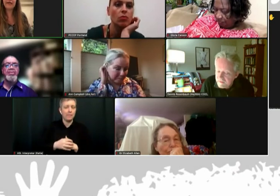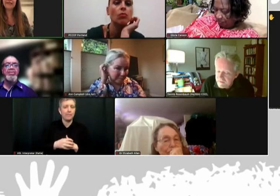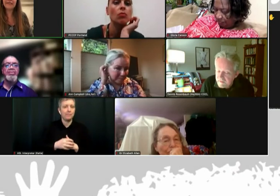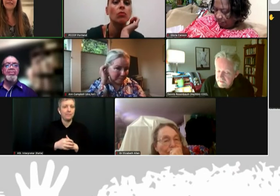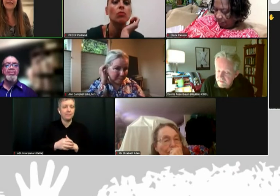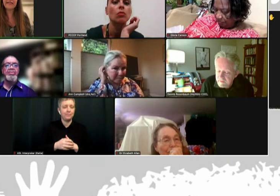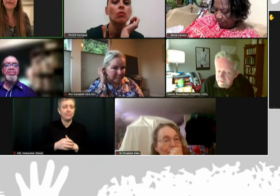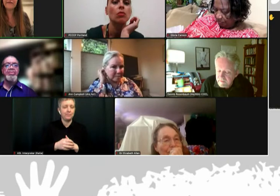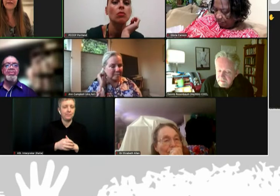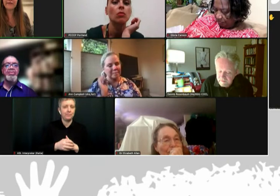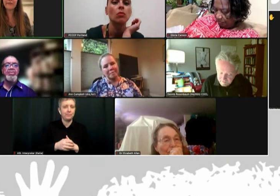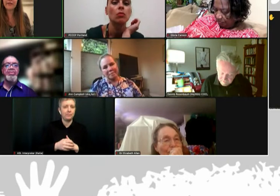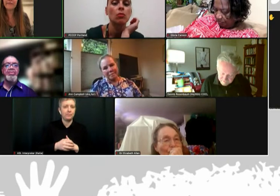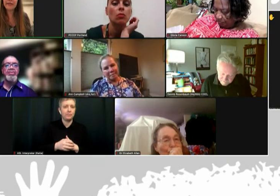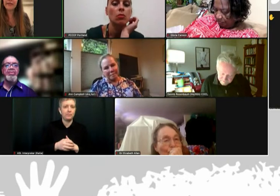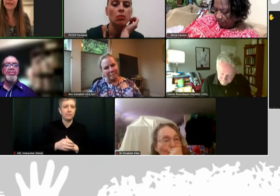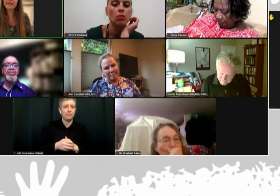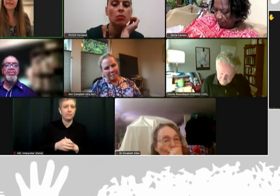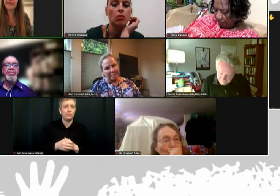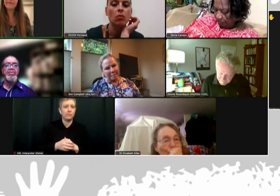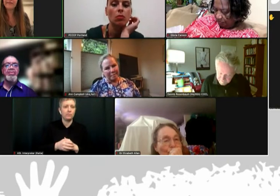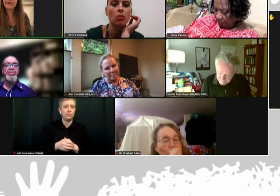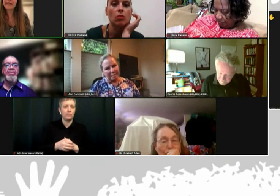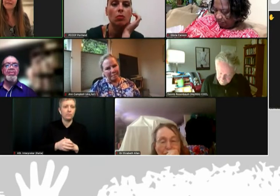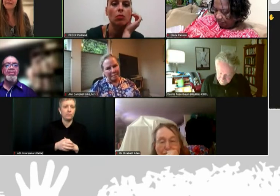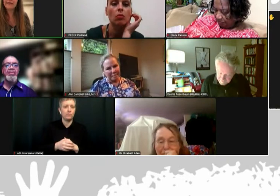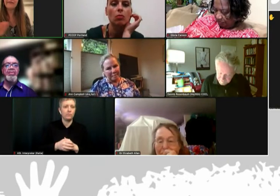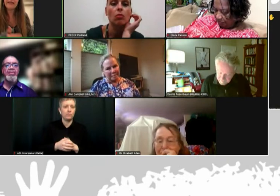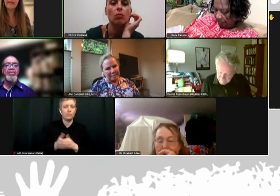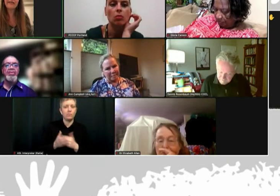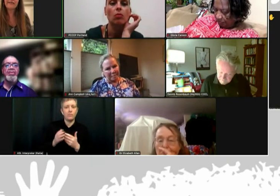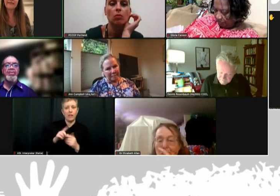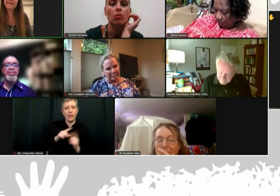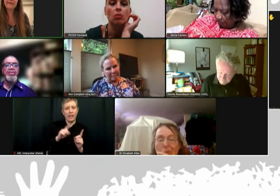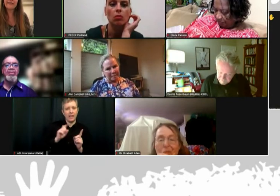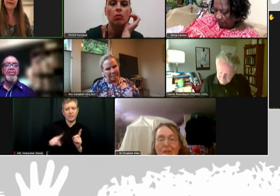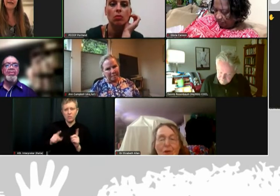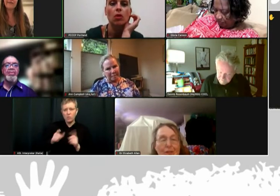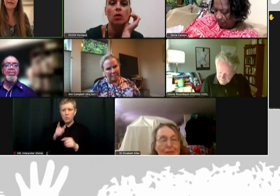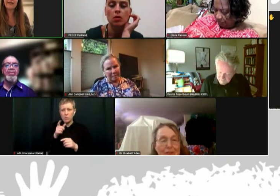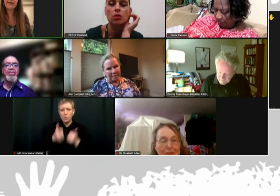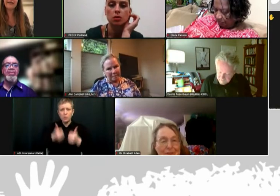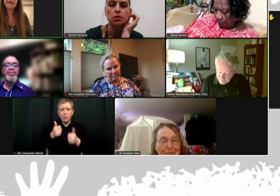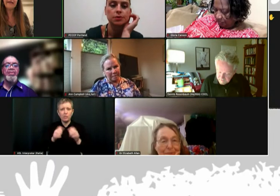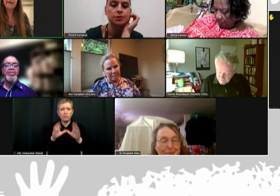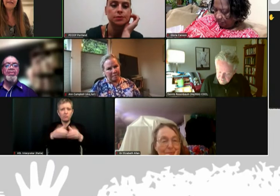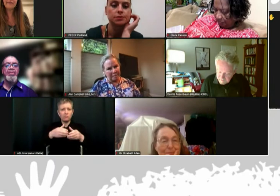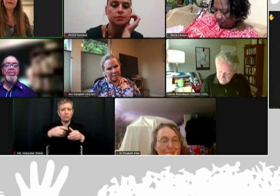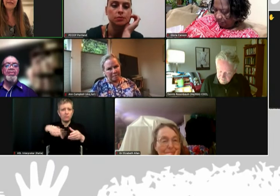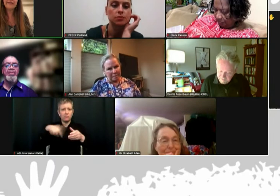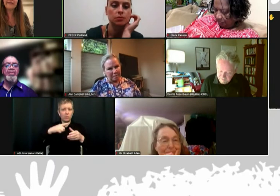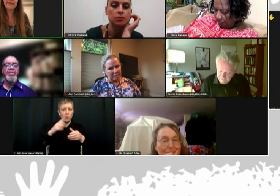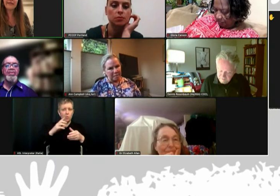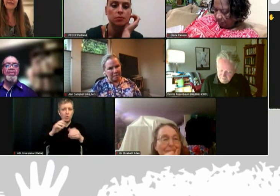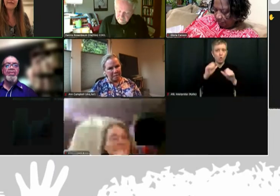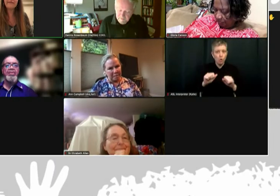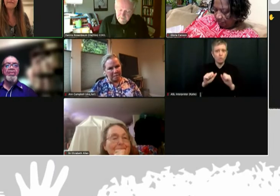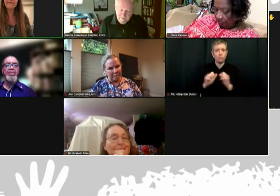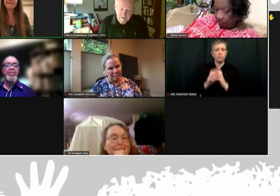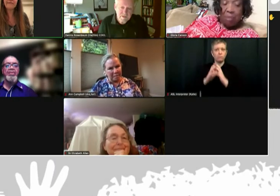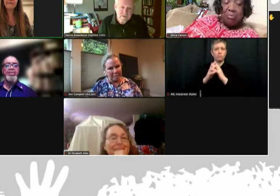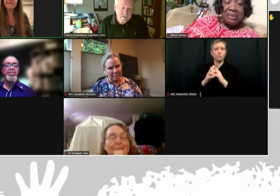What entity do you feel would be good in implementing something like this? A committee, someone in the city?